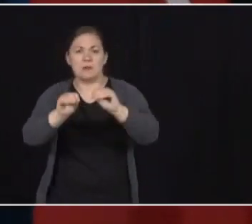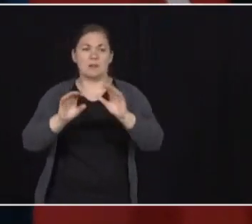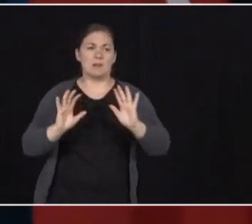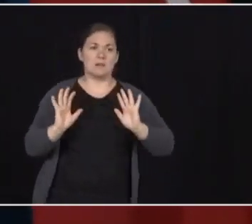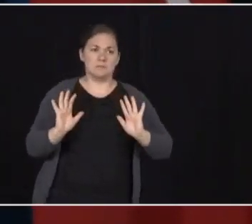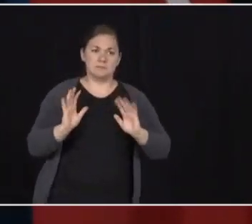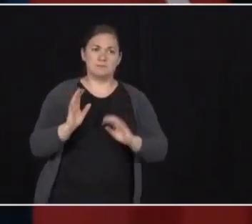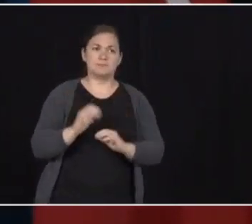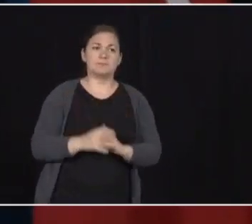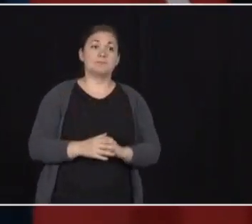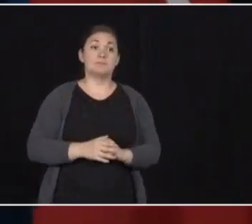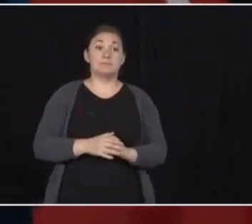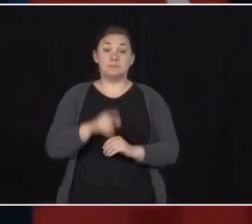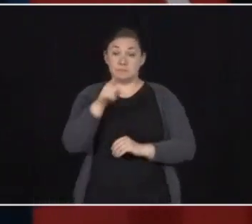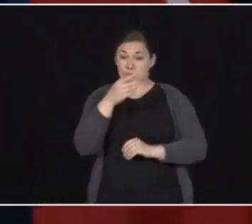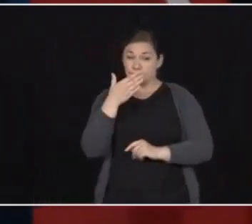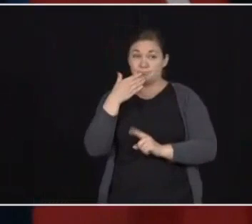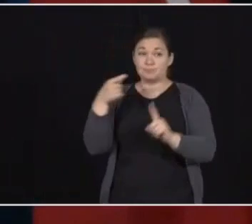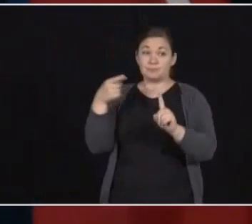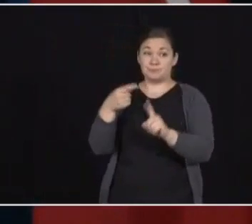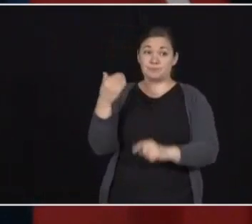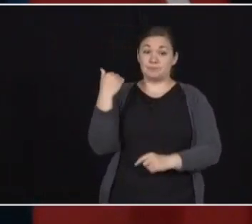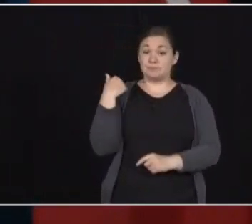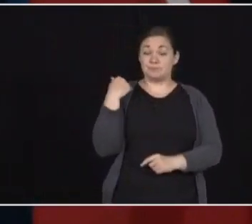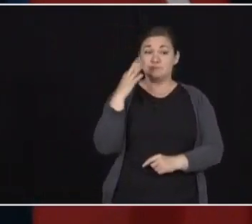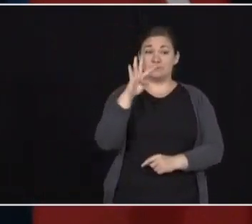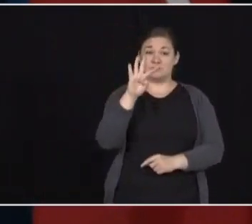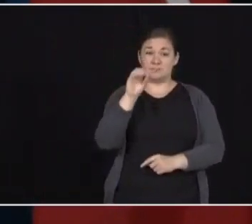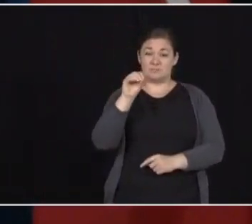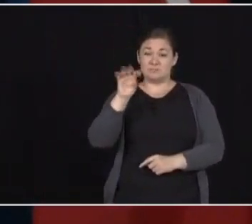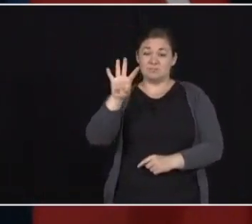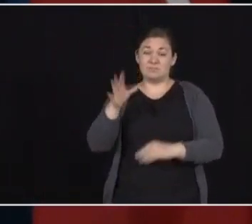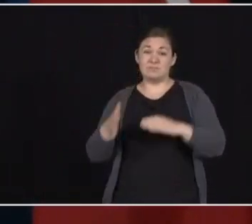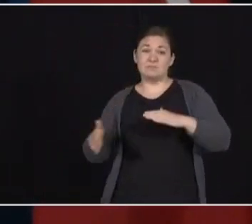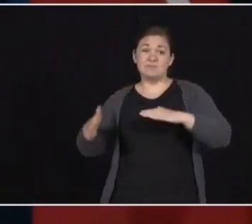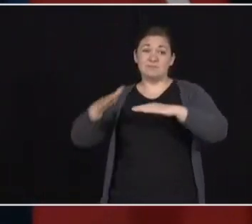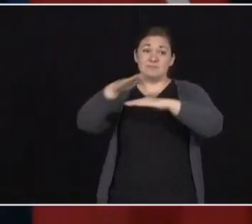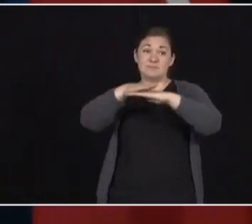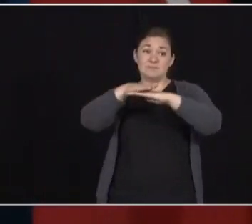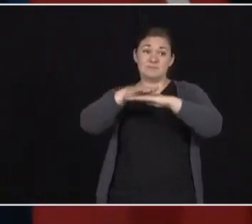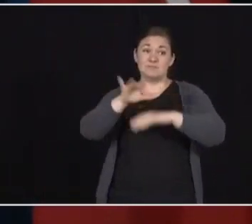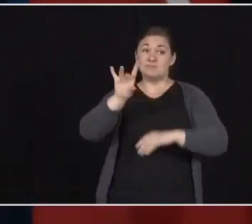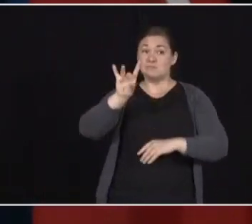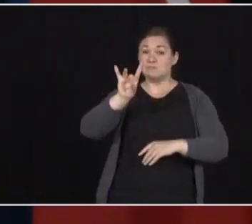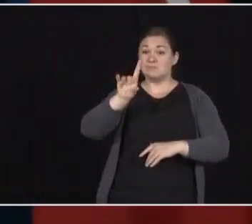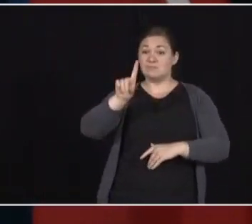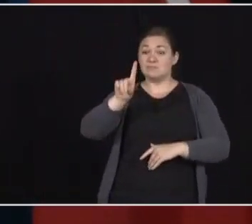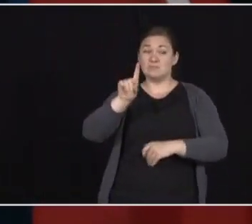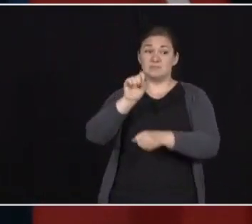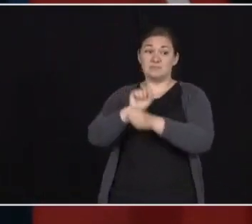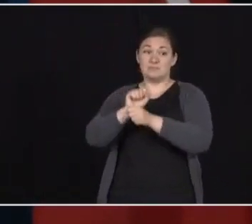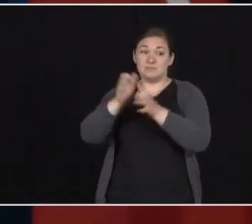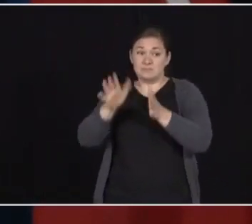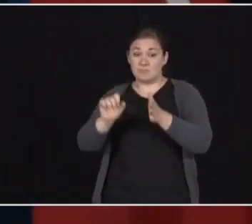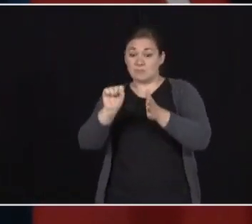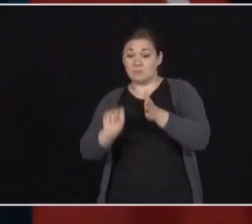404. One of the reasons they jumped up is 81 migrant workers in southwestern